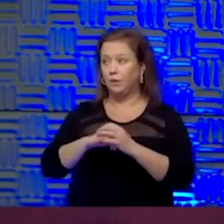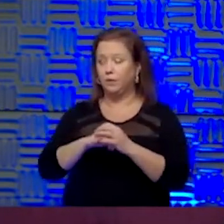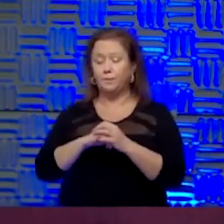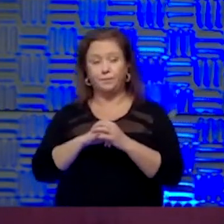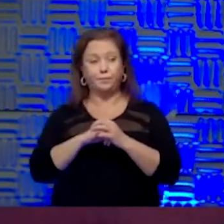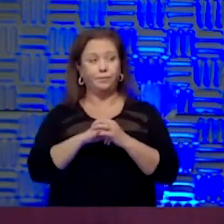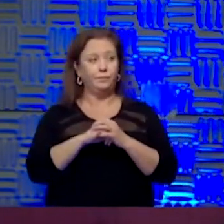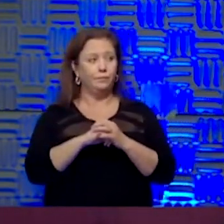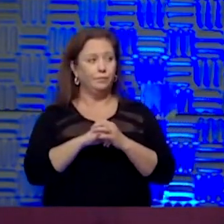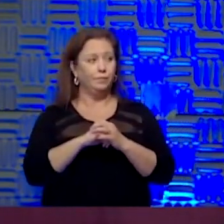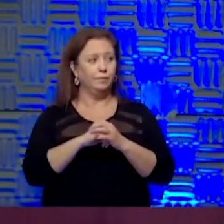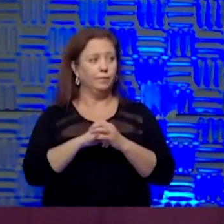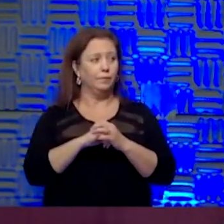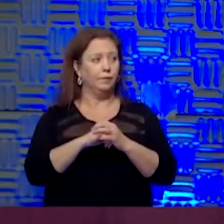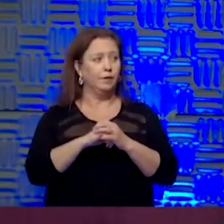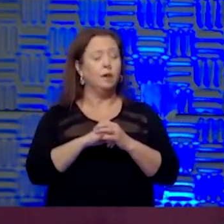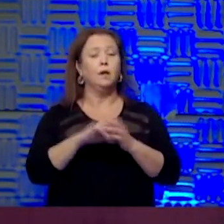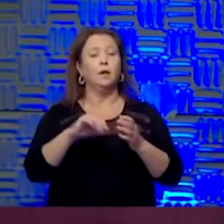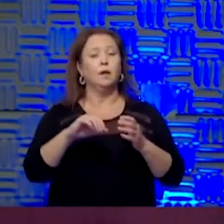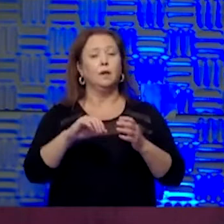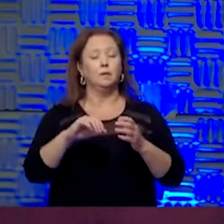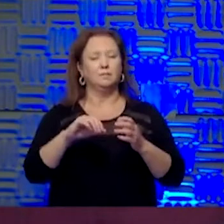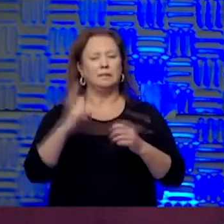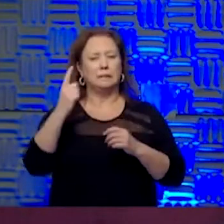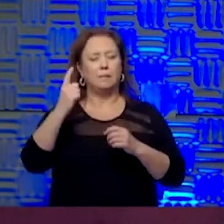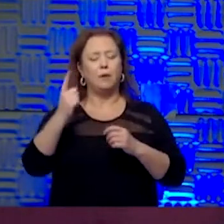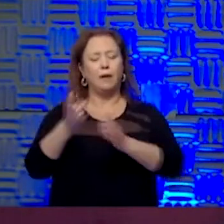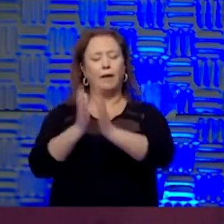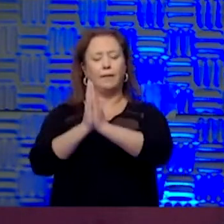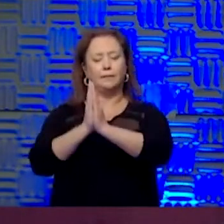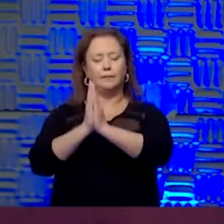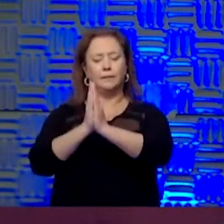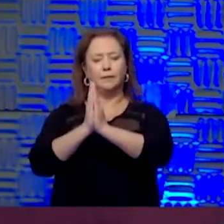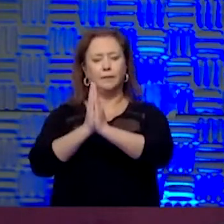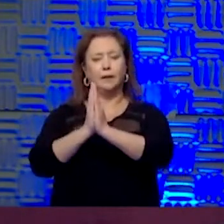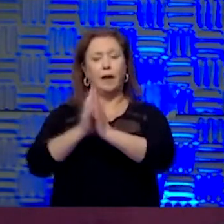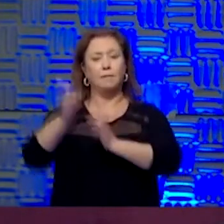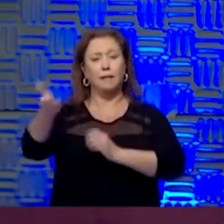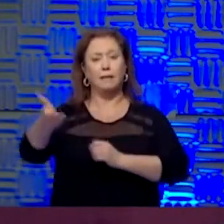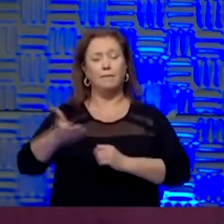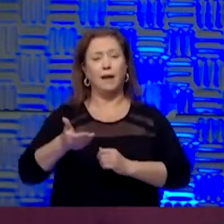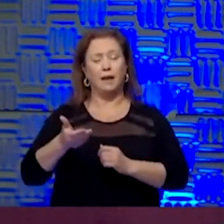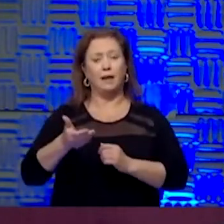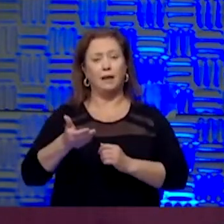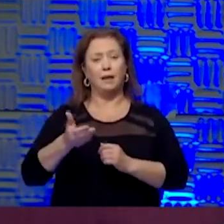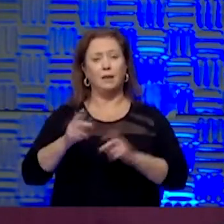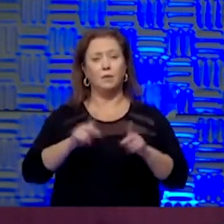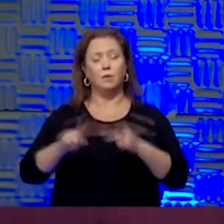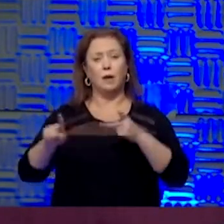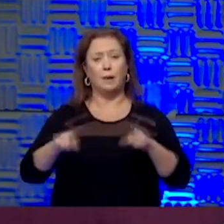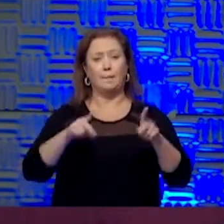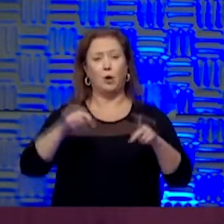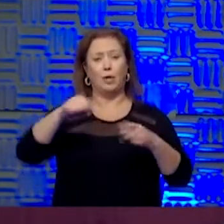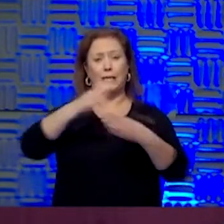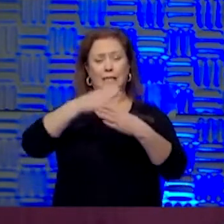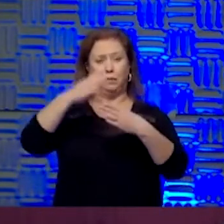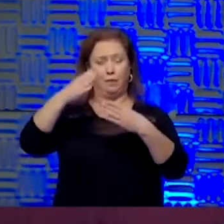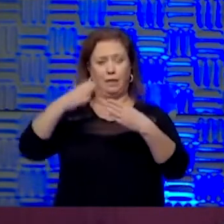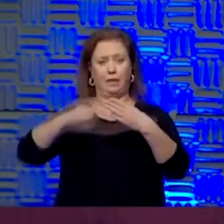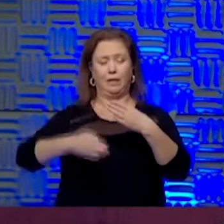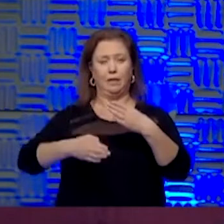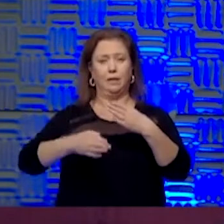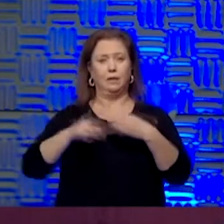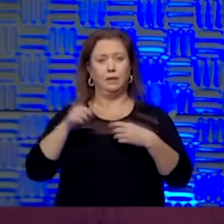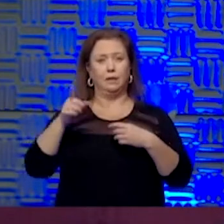A community person is writing and asking, I've been invited to a party this weekend